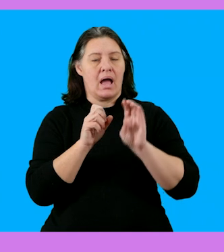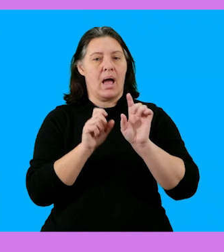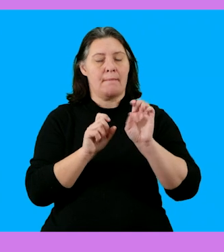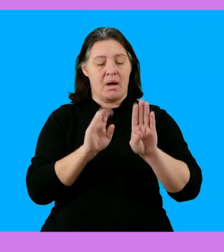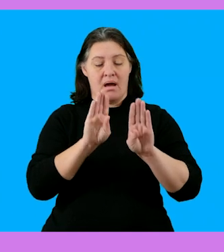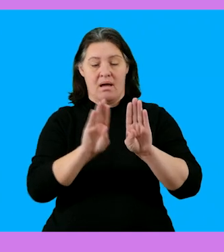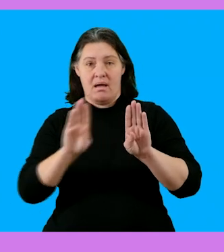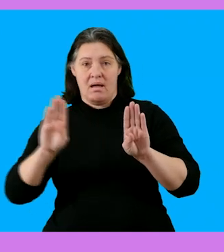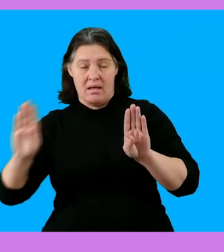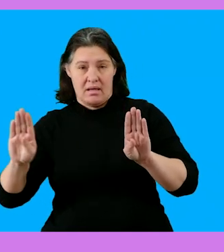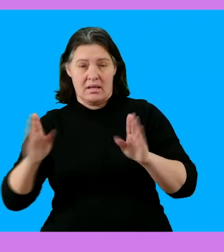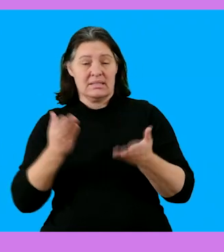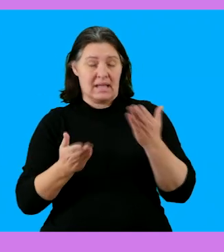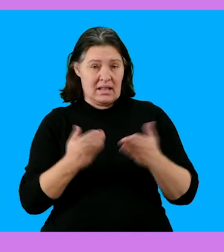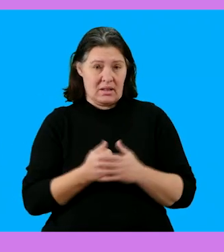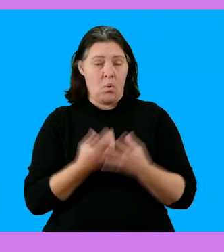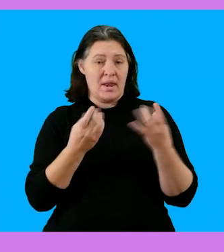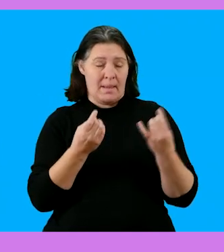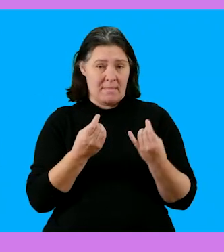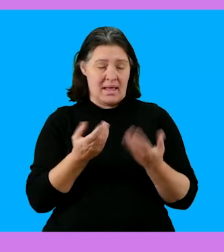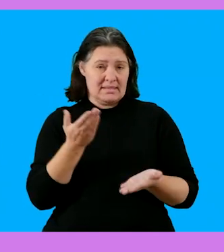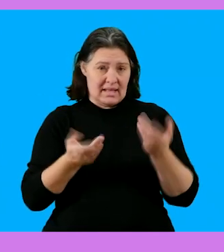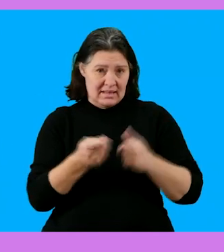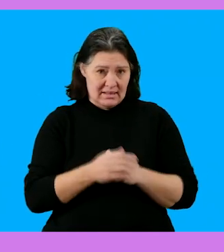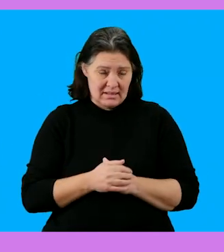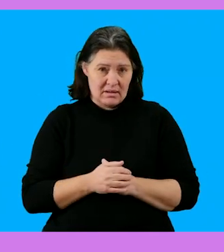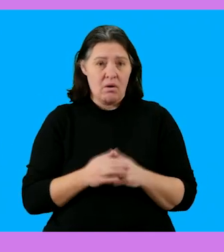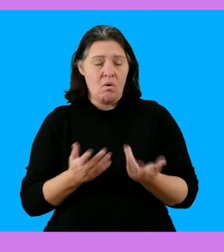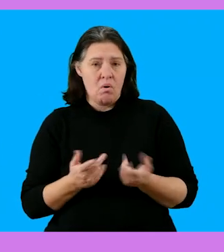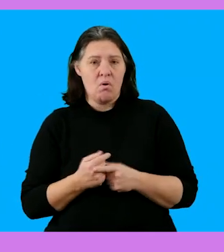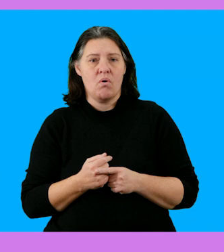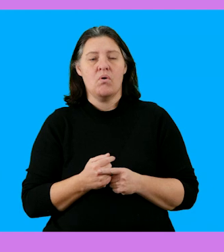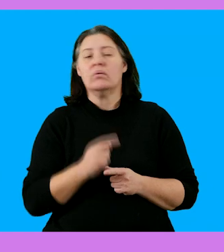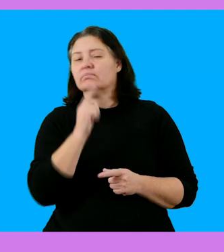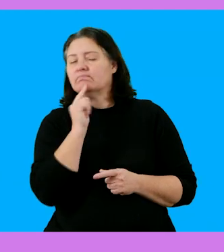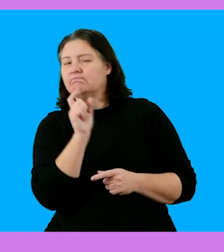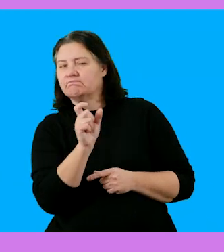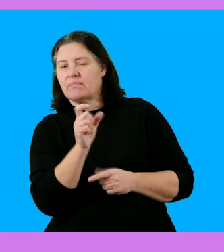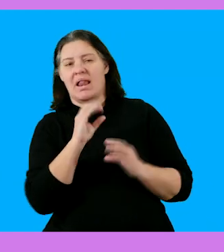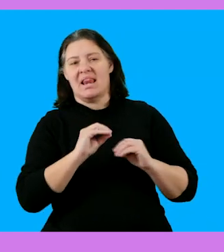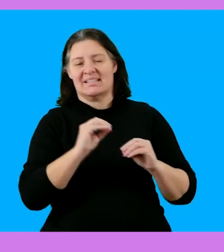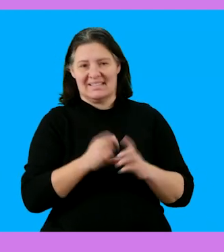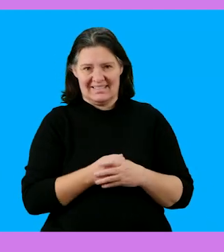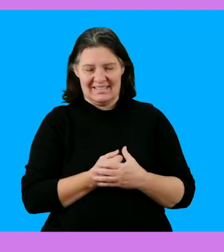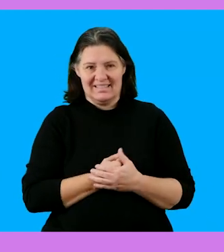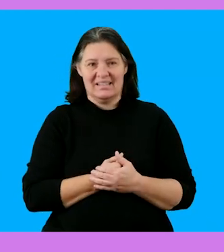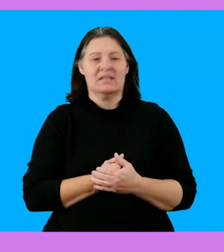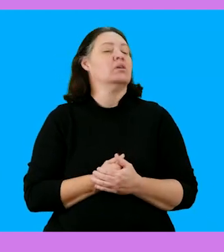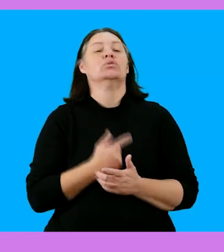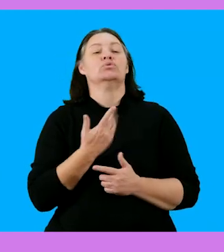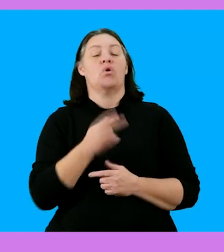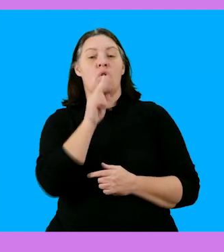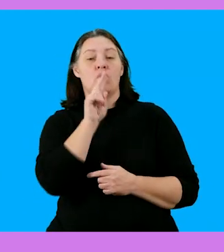scale or a number scale. Then you must be able to work with different types of maps. So that is our